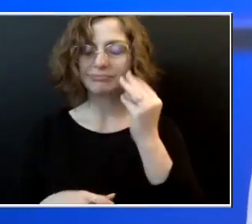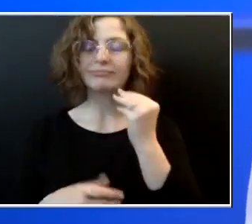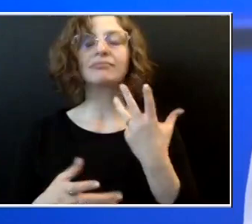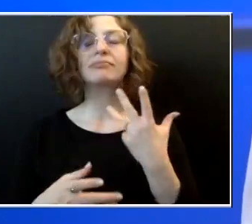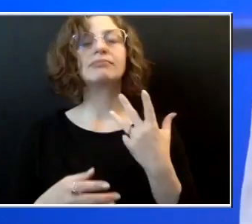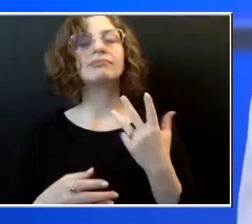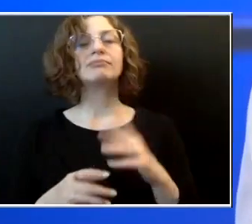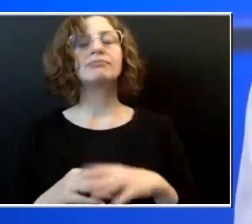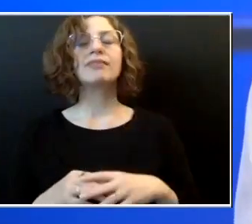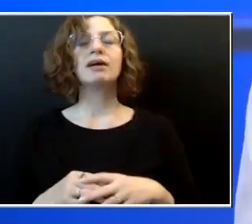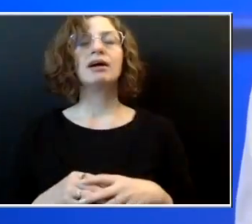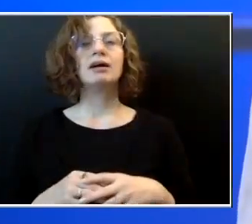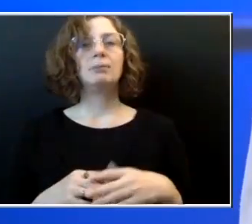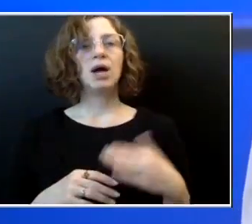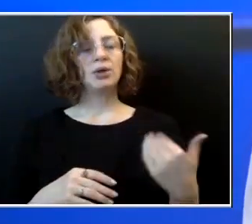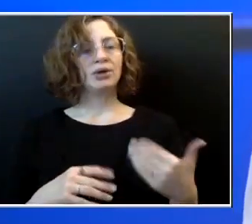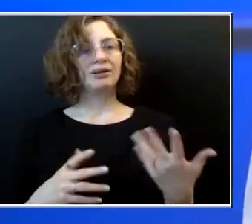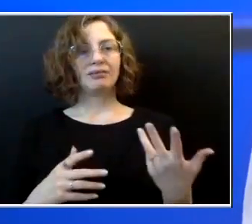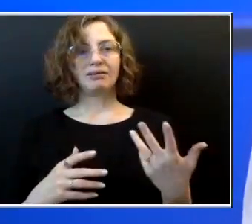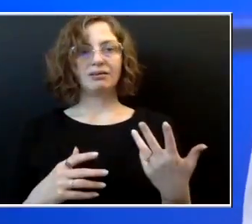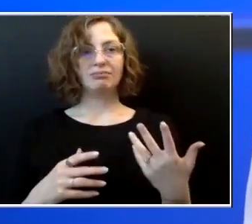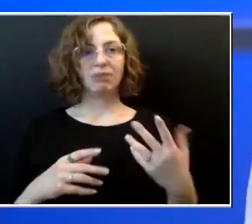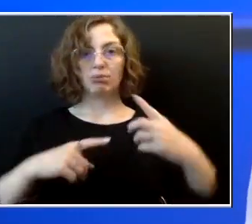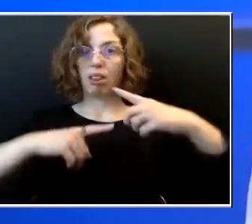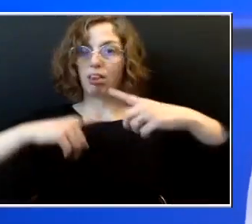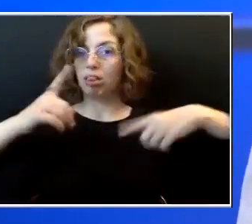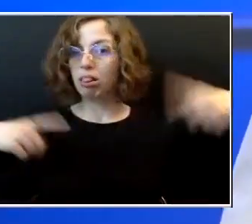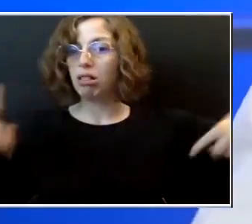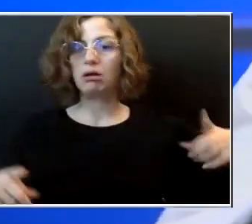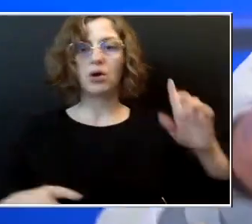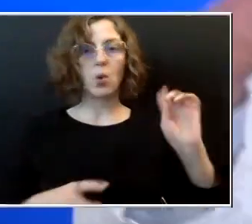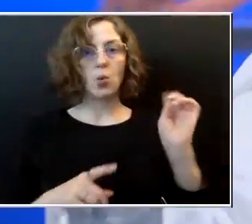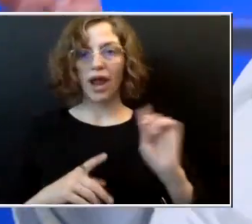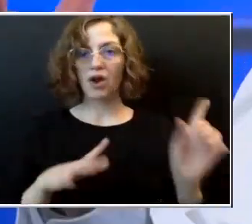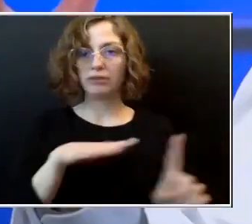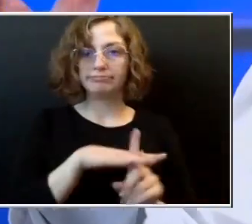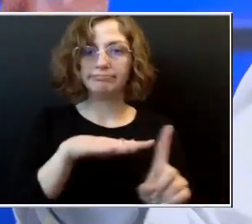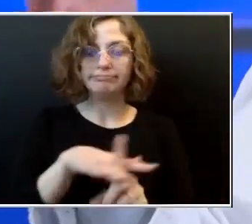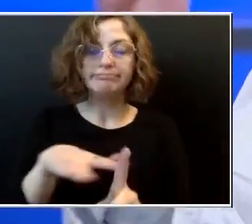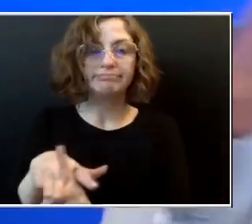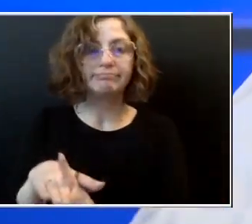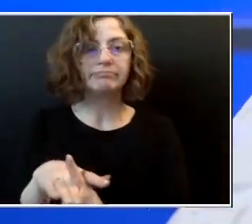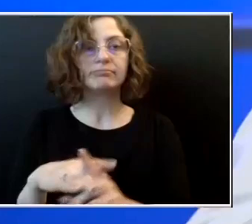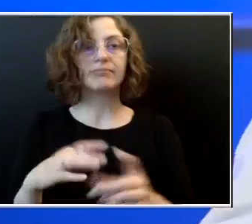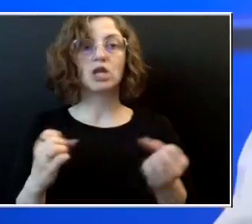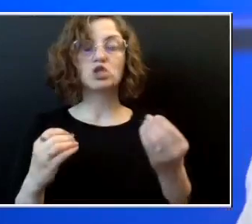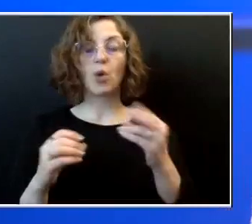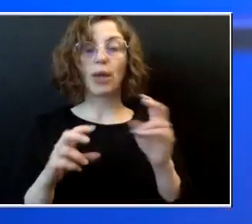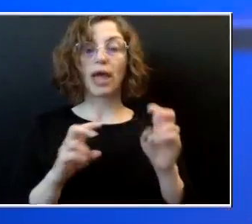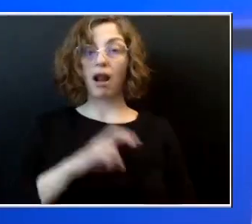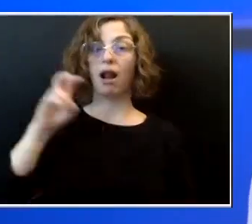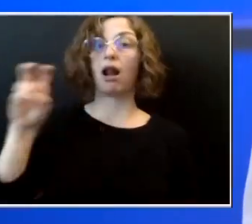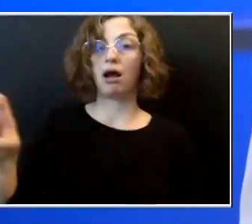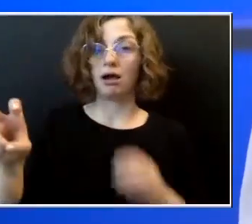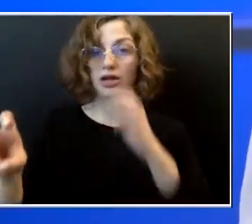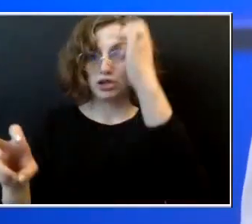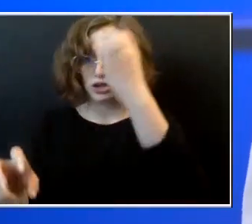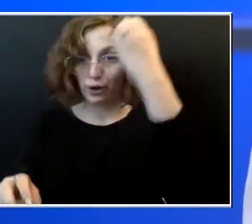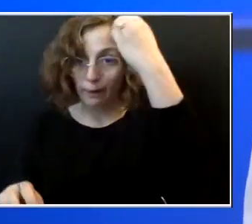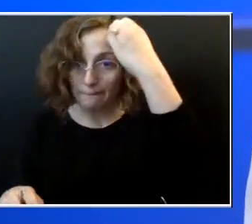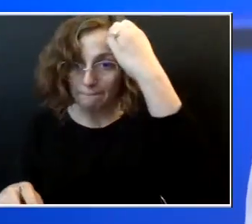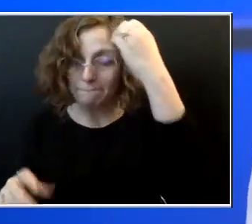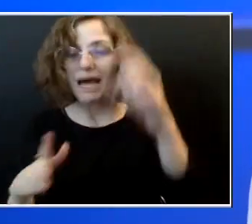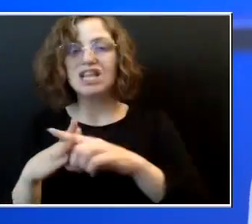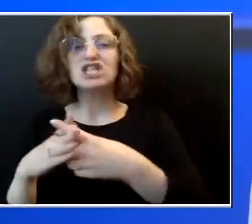was very highly variable where it struck. So it hopped to Europe and started to come back into the United States in late